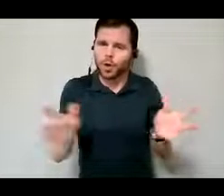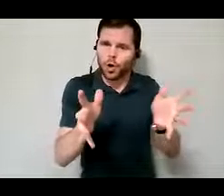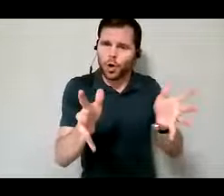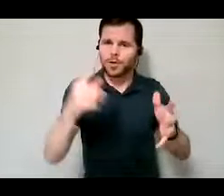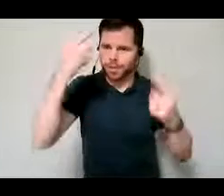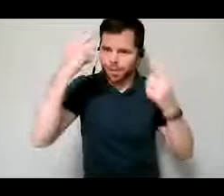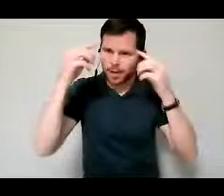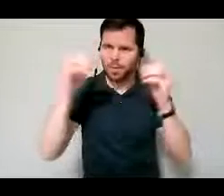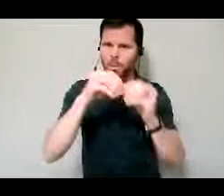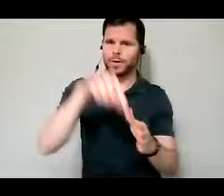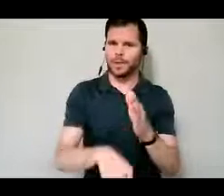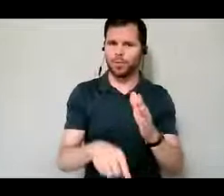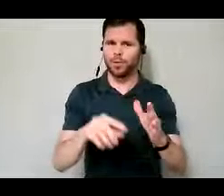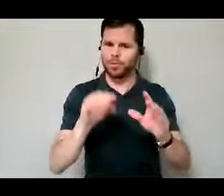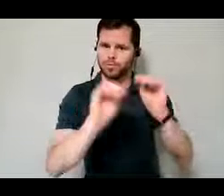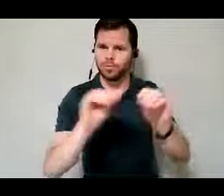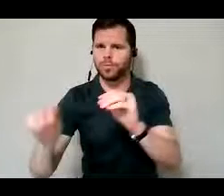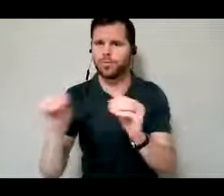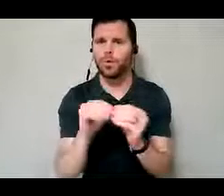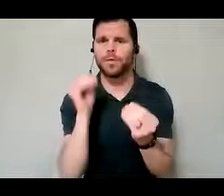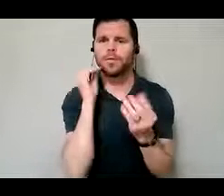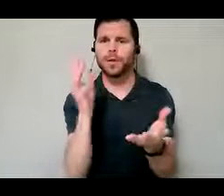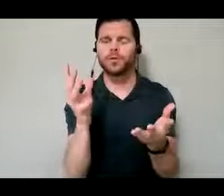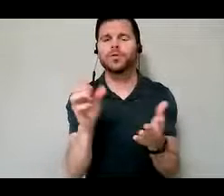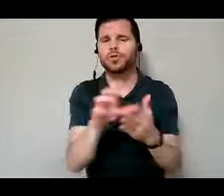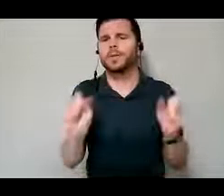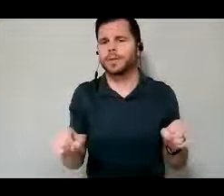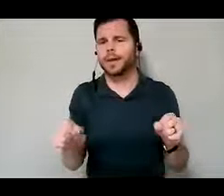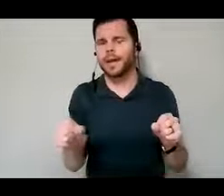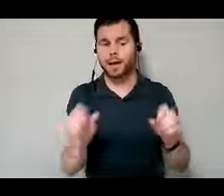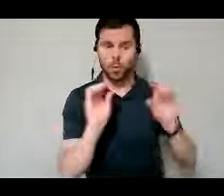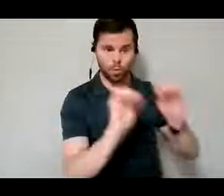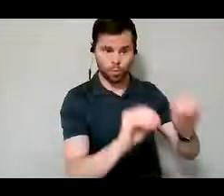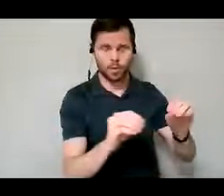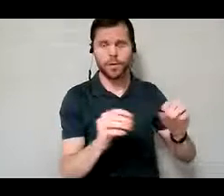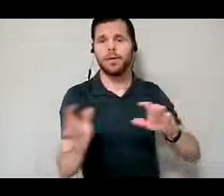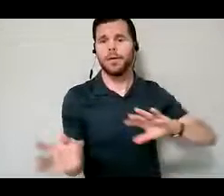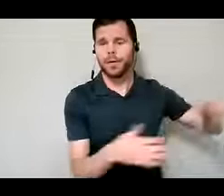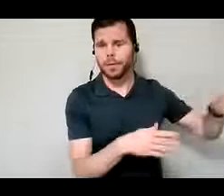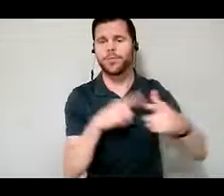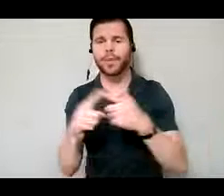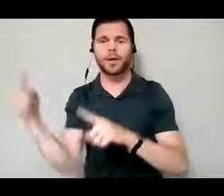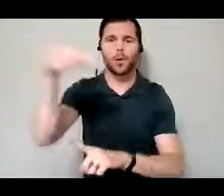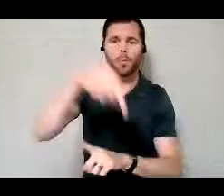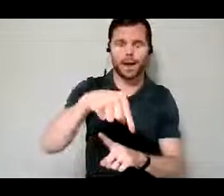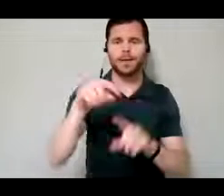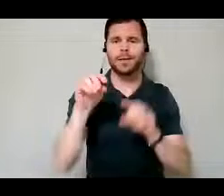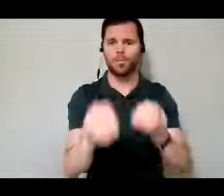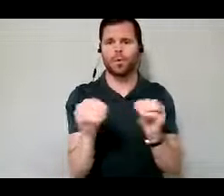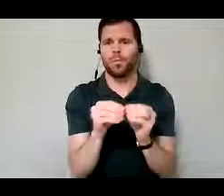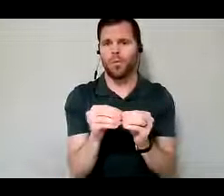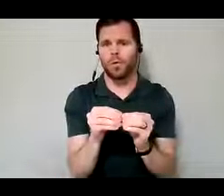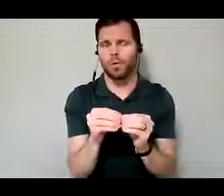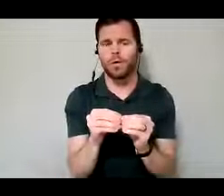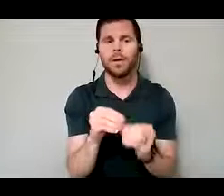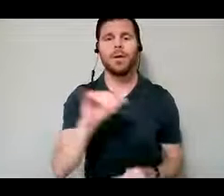more information in so they can go back and keep adding to their responses as they go. And then there's journaling at the end of each section if they choose